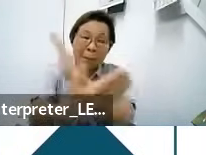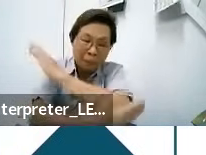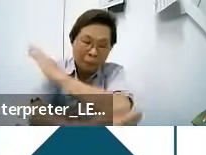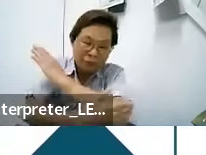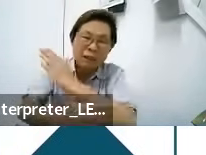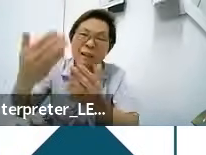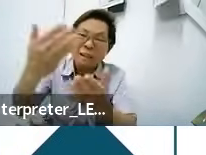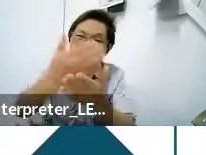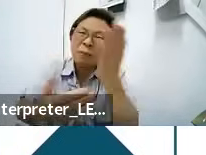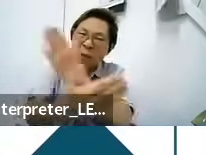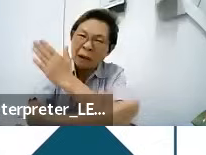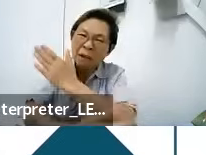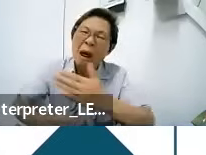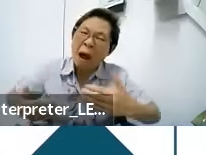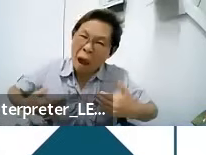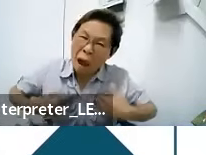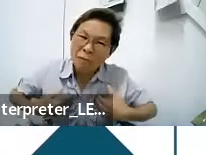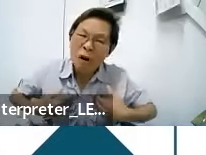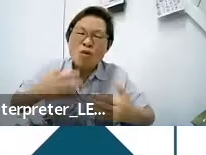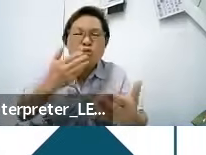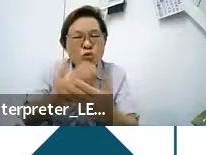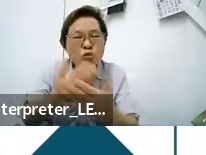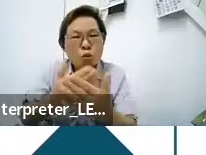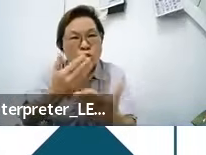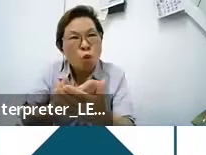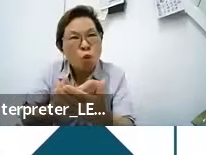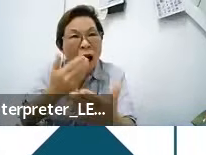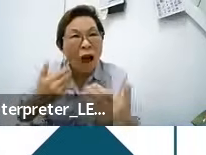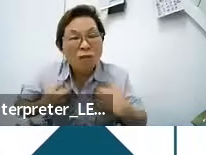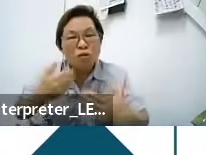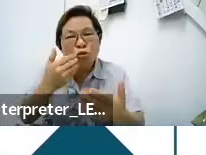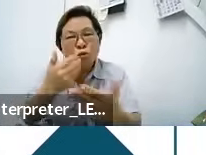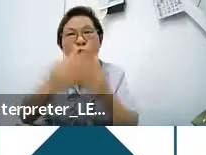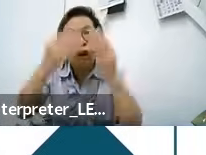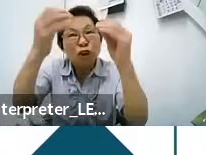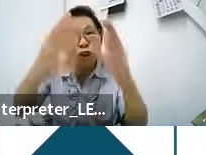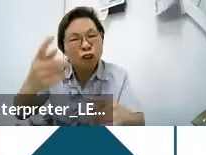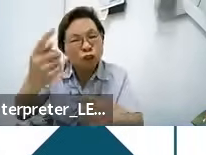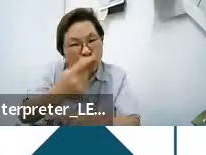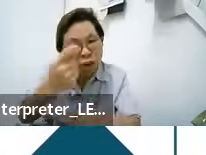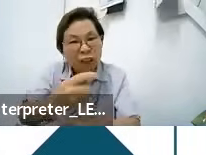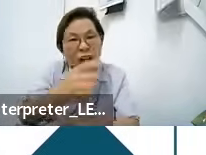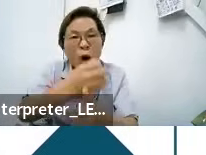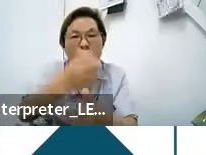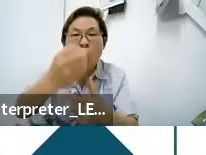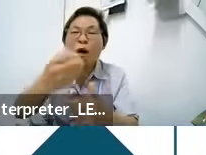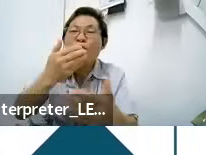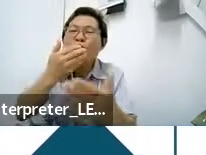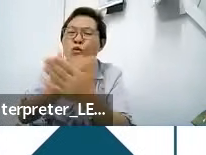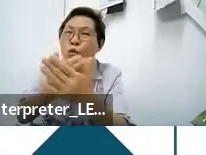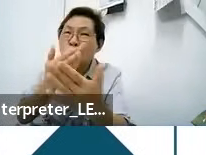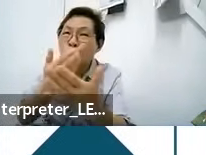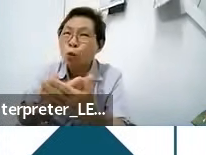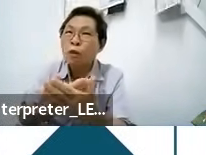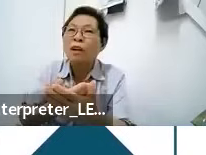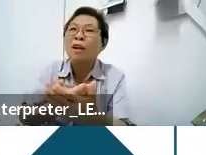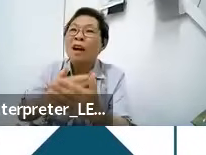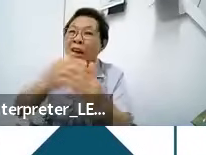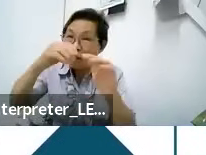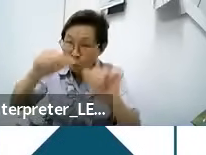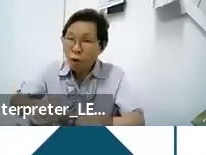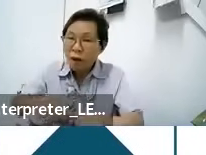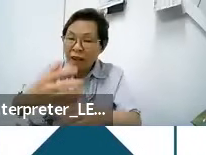may have the very good in terms of teacher trainings or have very